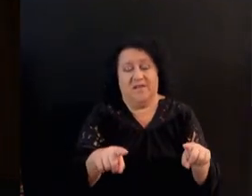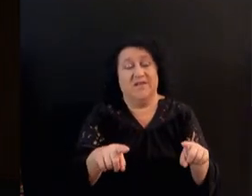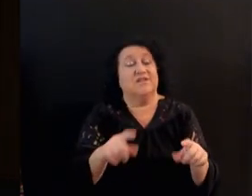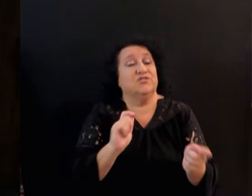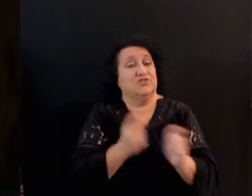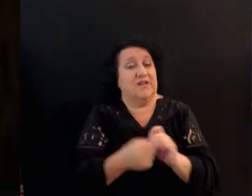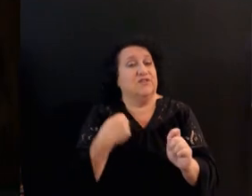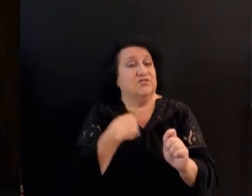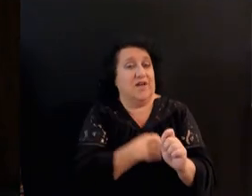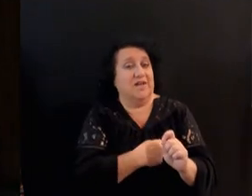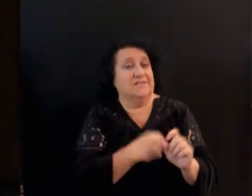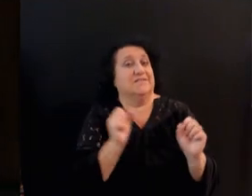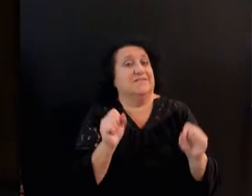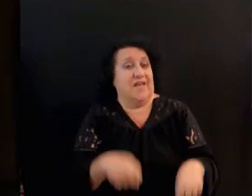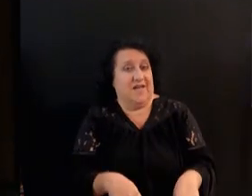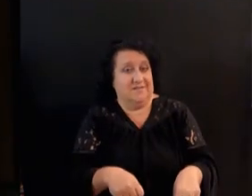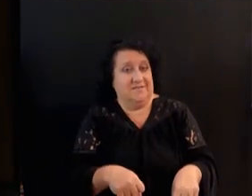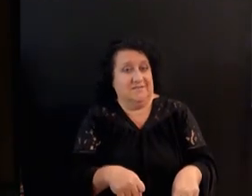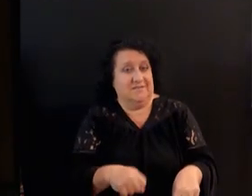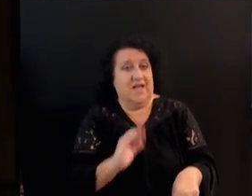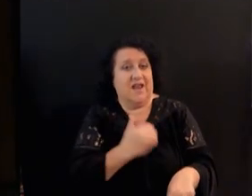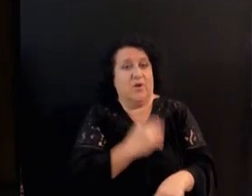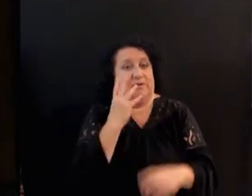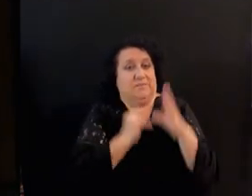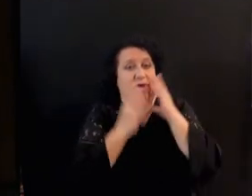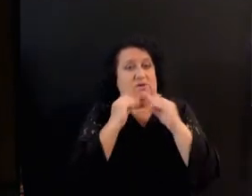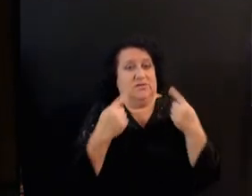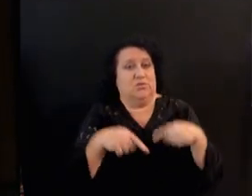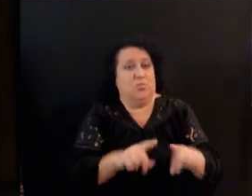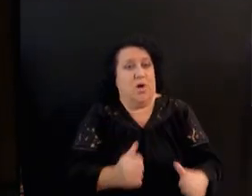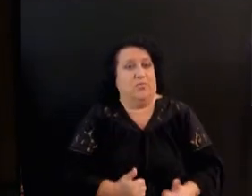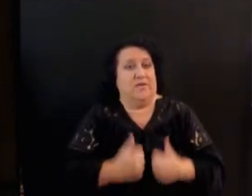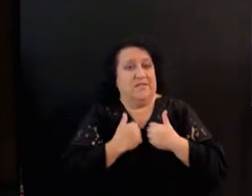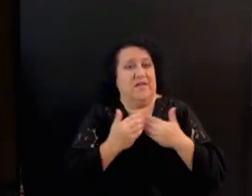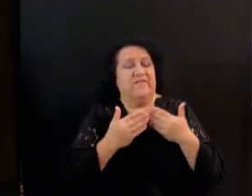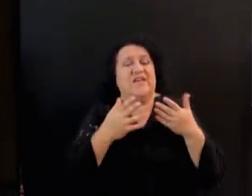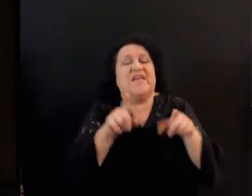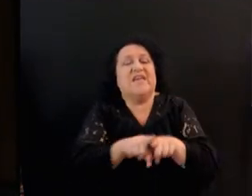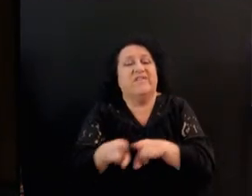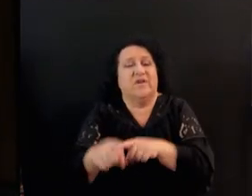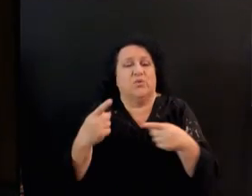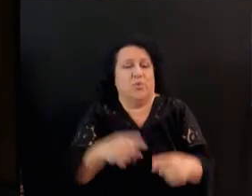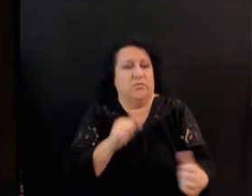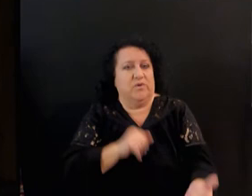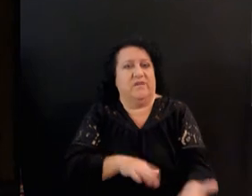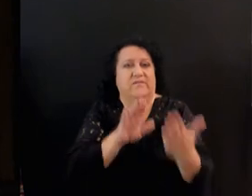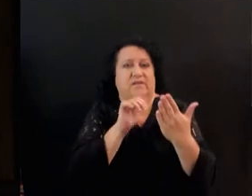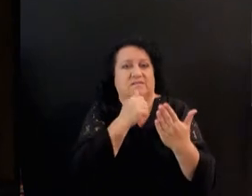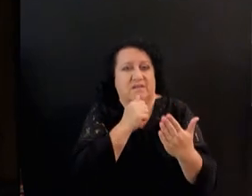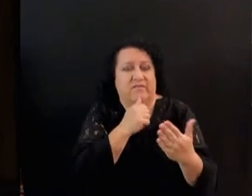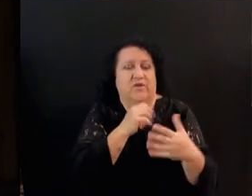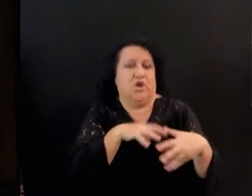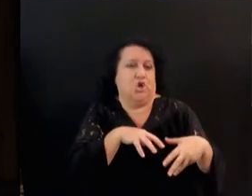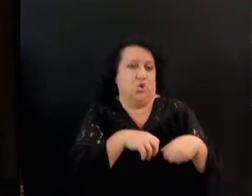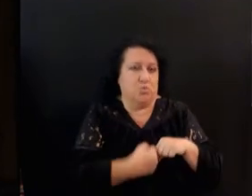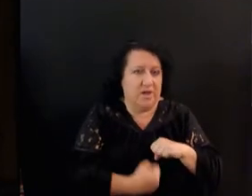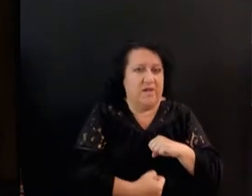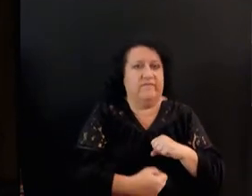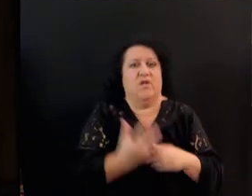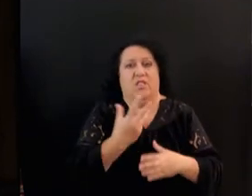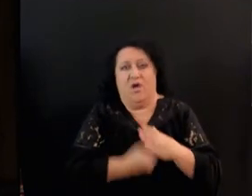live in the world. Even in hard things, even in suffering, even in grief or loss.